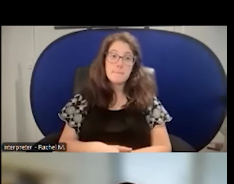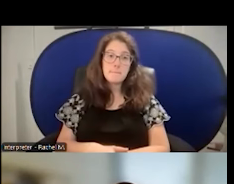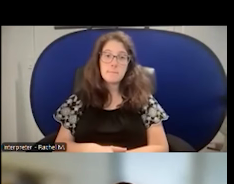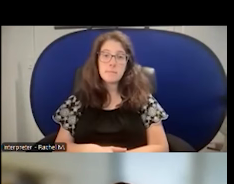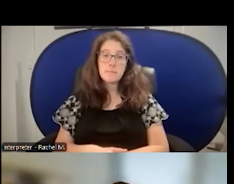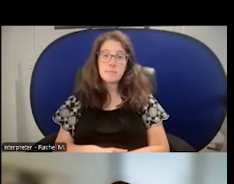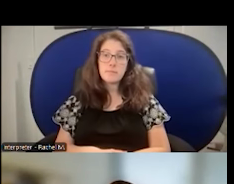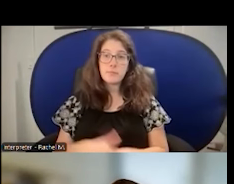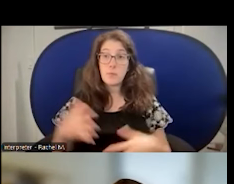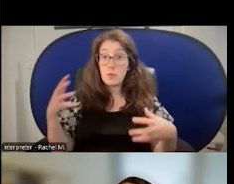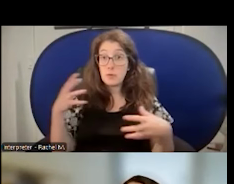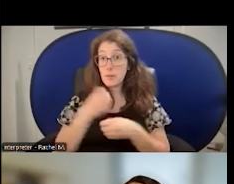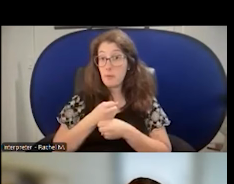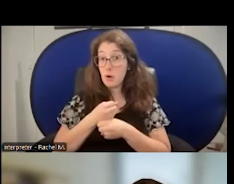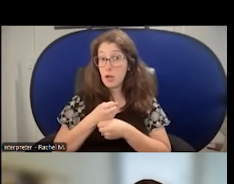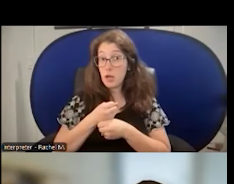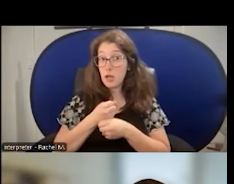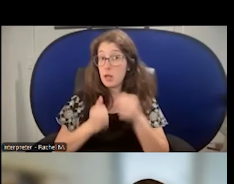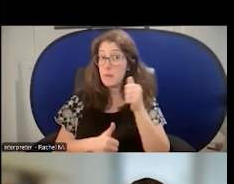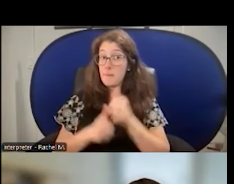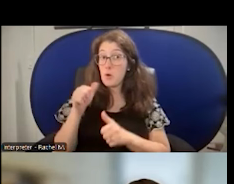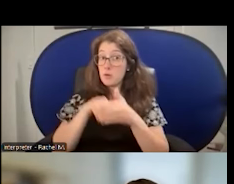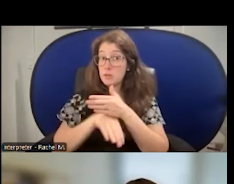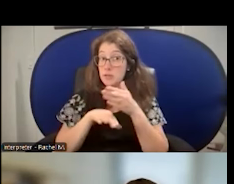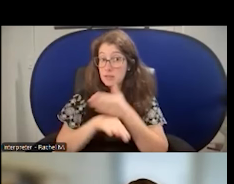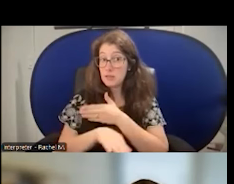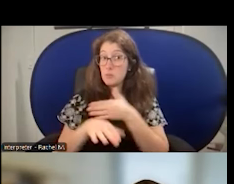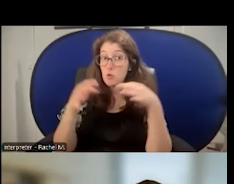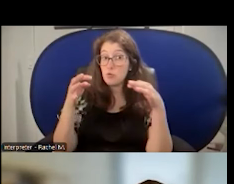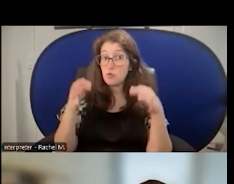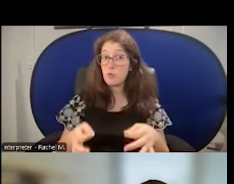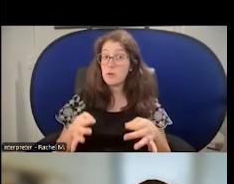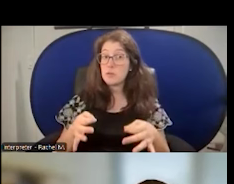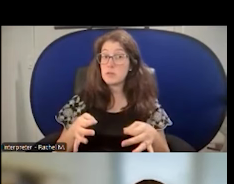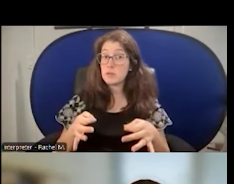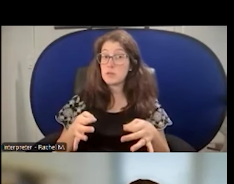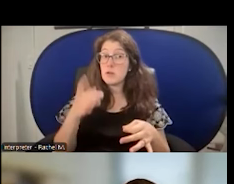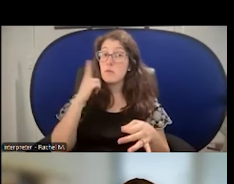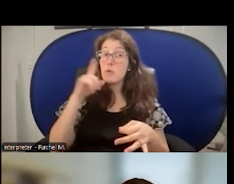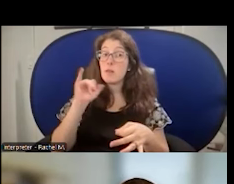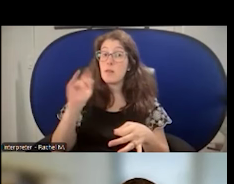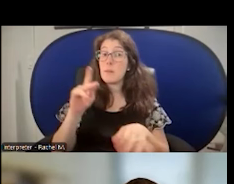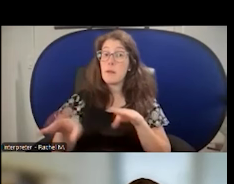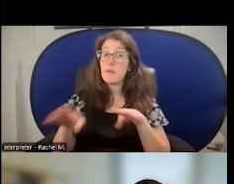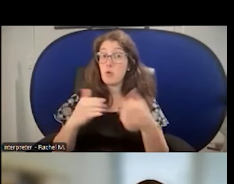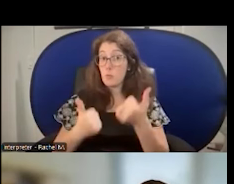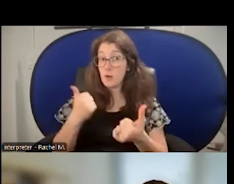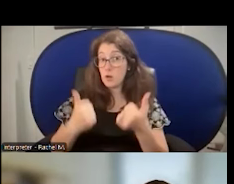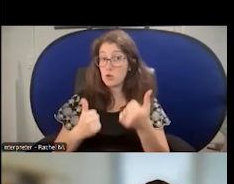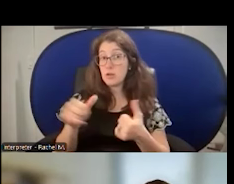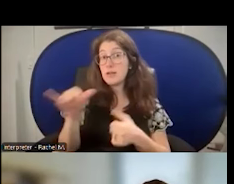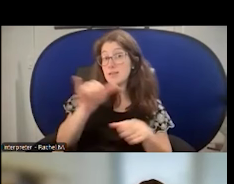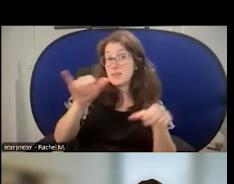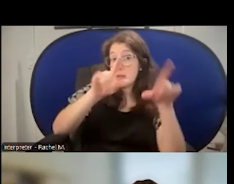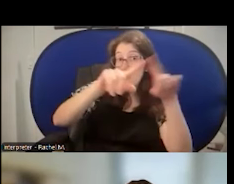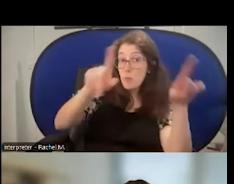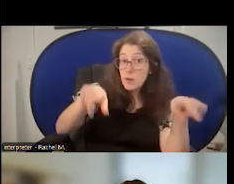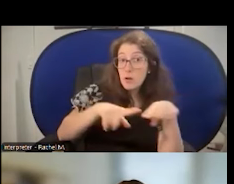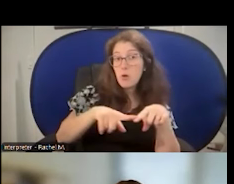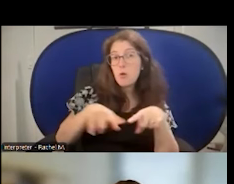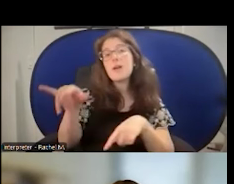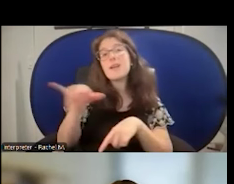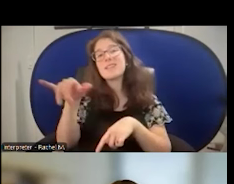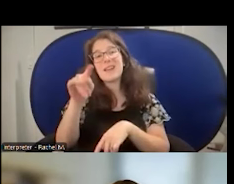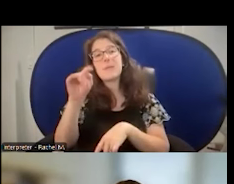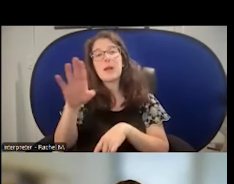So in summary, the most accessible choice for link behavior is going to be to open in the same window or tab for